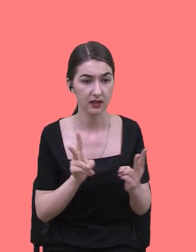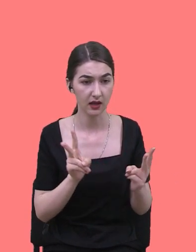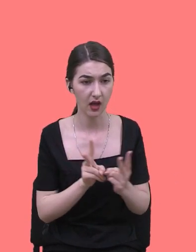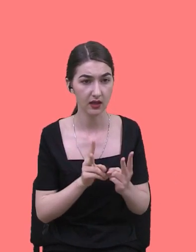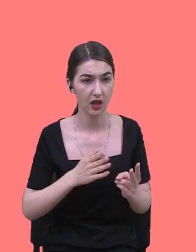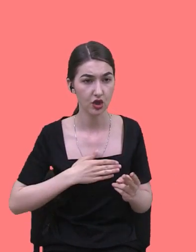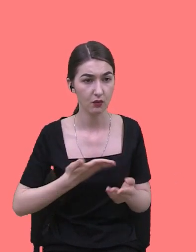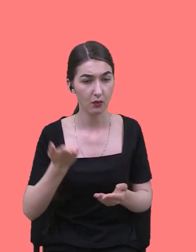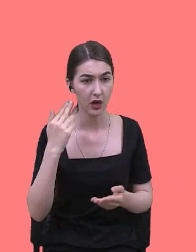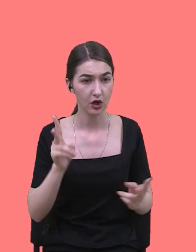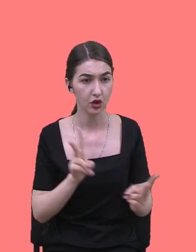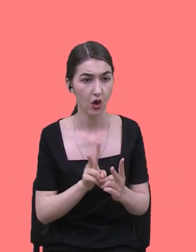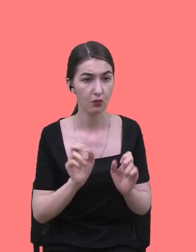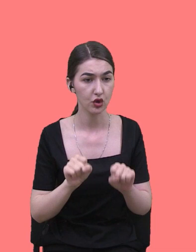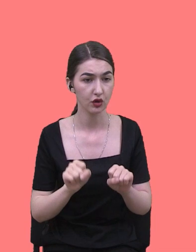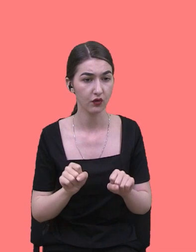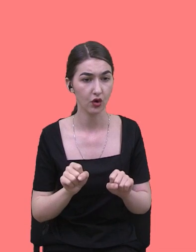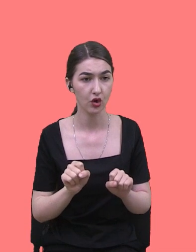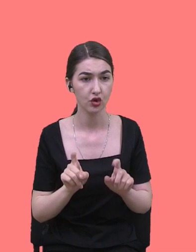today.